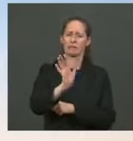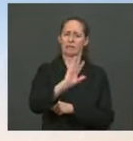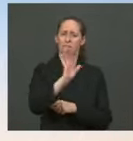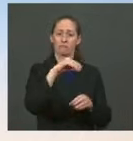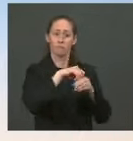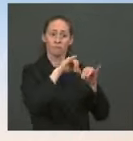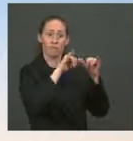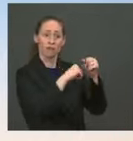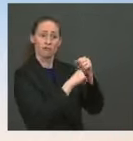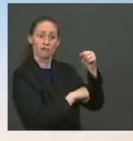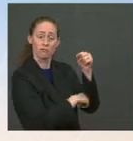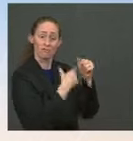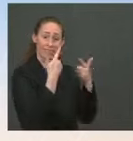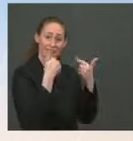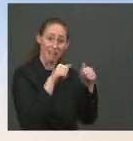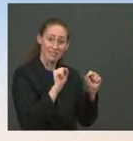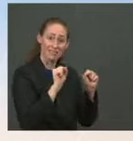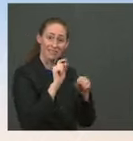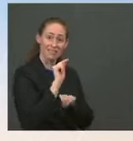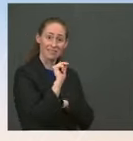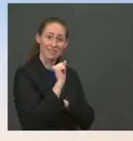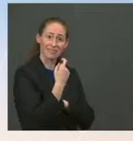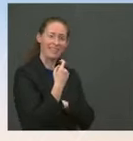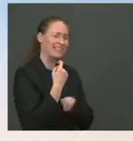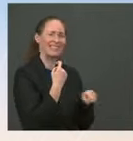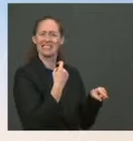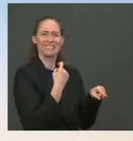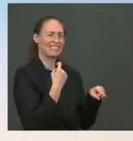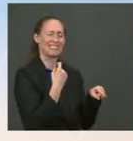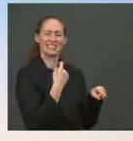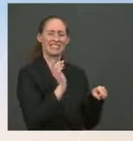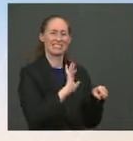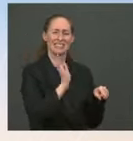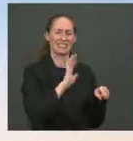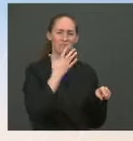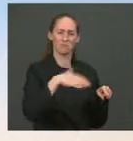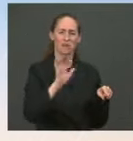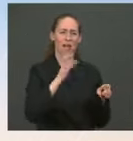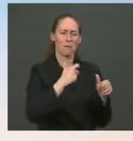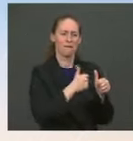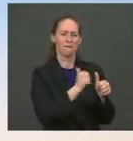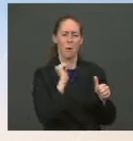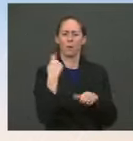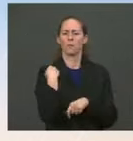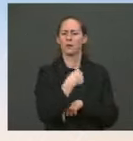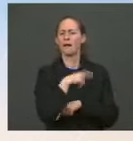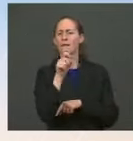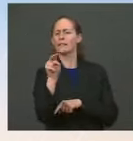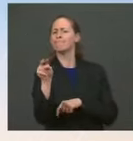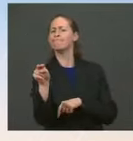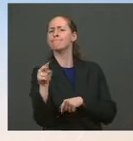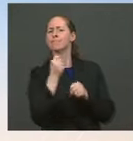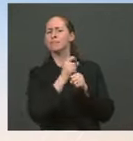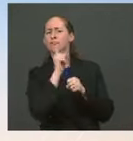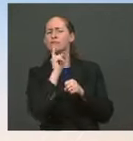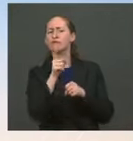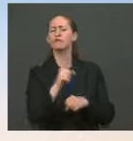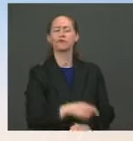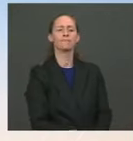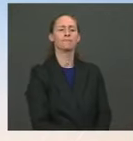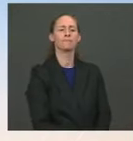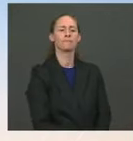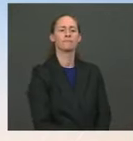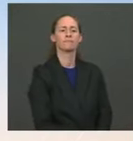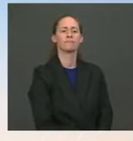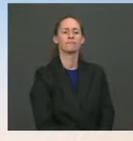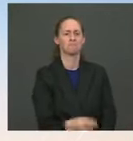tax is because of this. And so we're going to continue to just keep an eye on this. And like I said, we're going to, we have tools in our tool belts